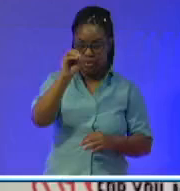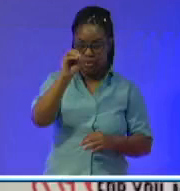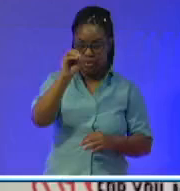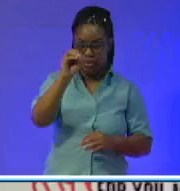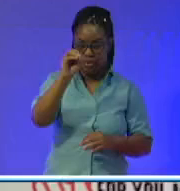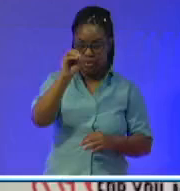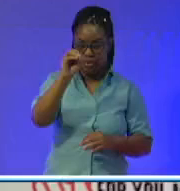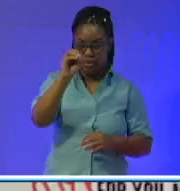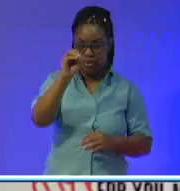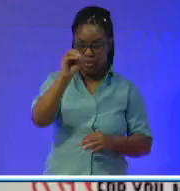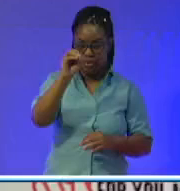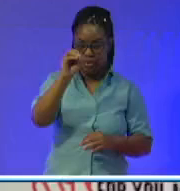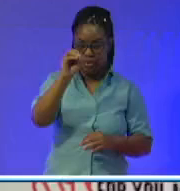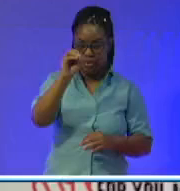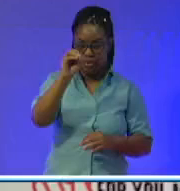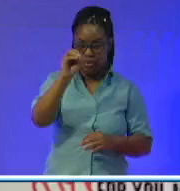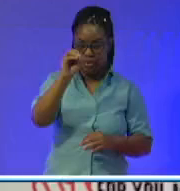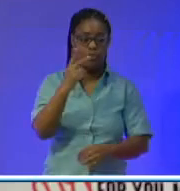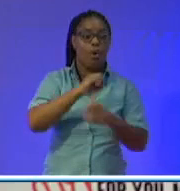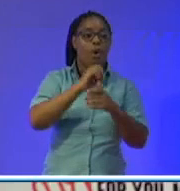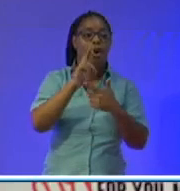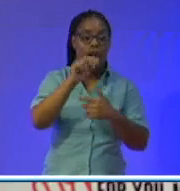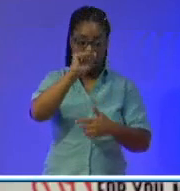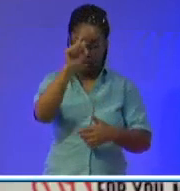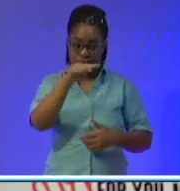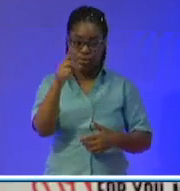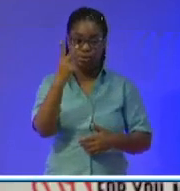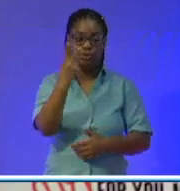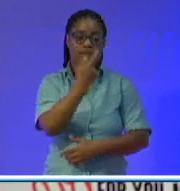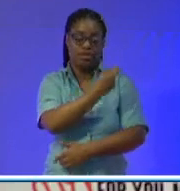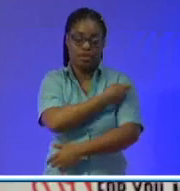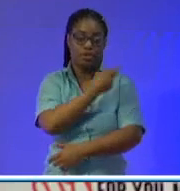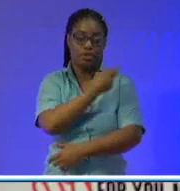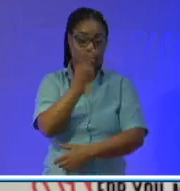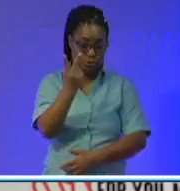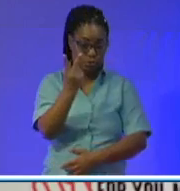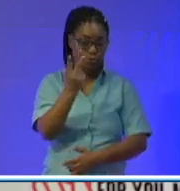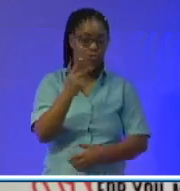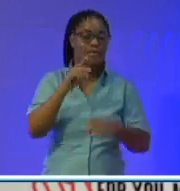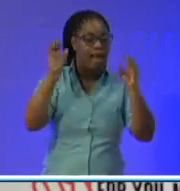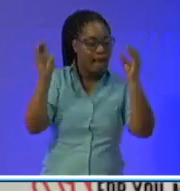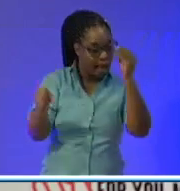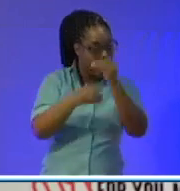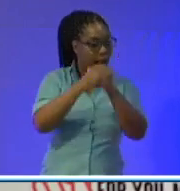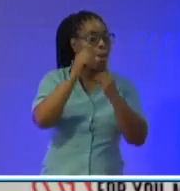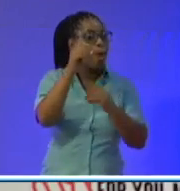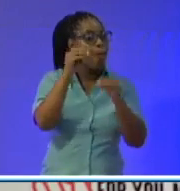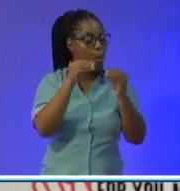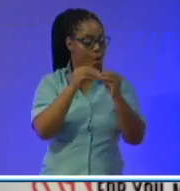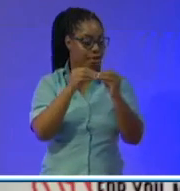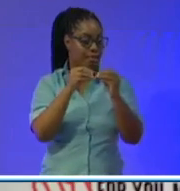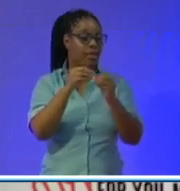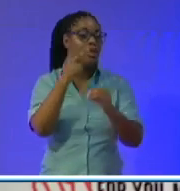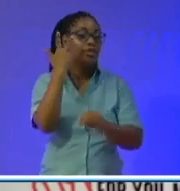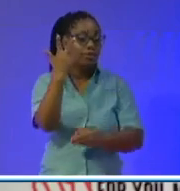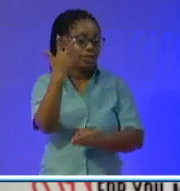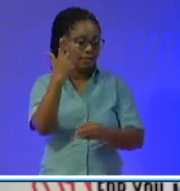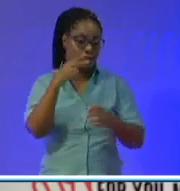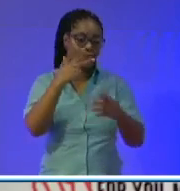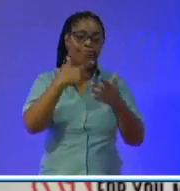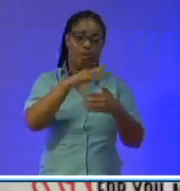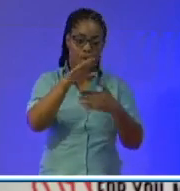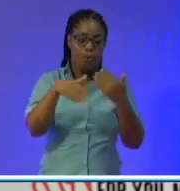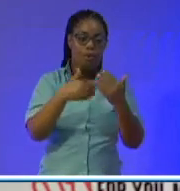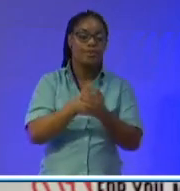booster dose, regardless of disease state and or age. So it's two separate